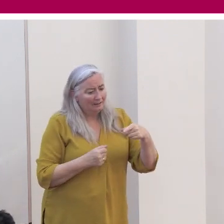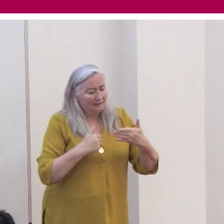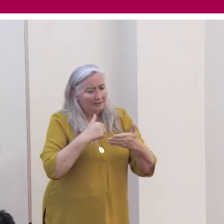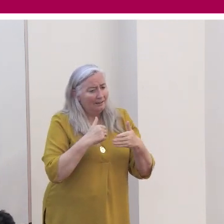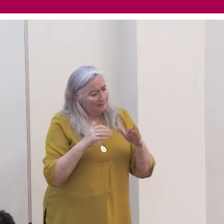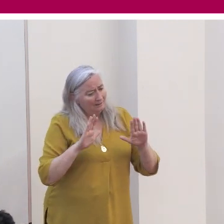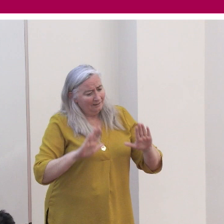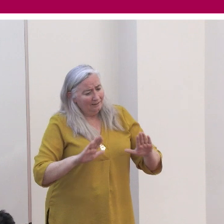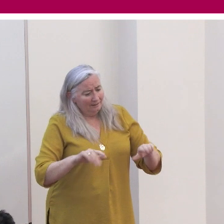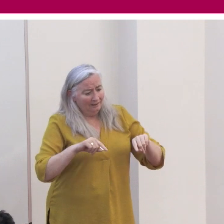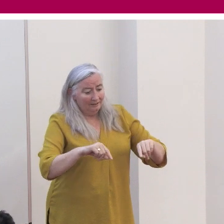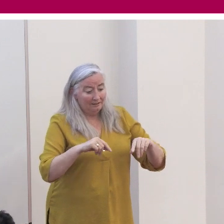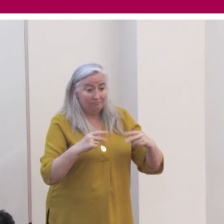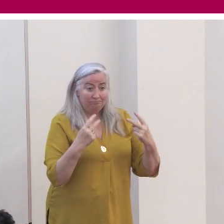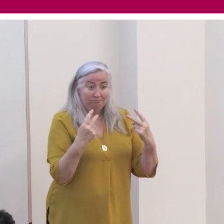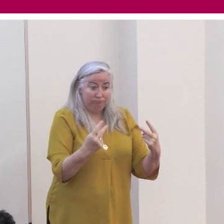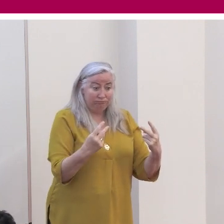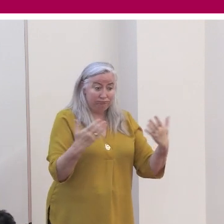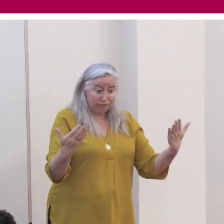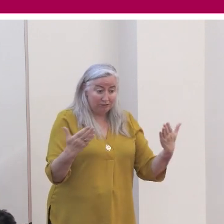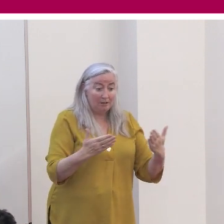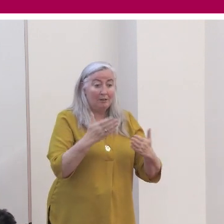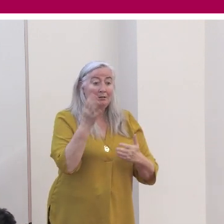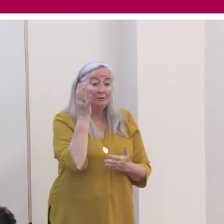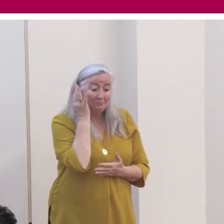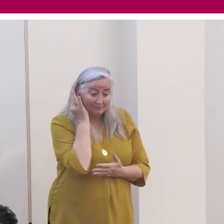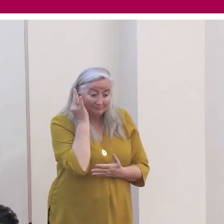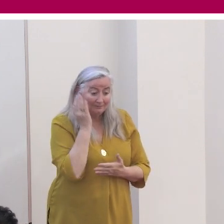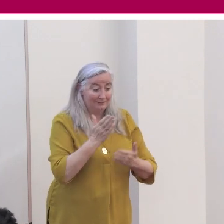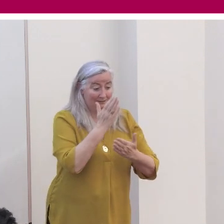to procedural accommodations. So even though it is expected